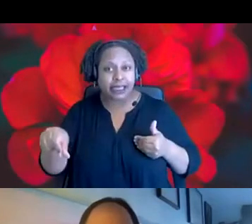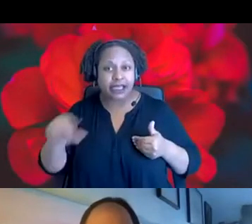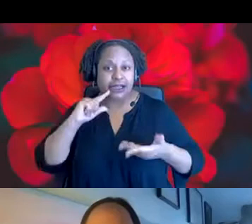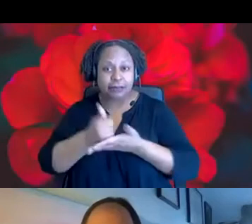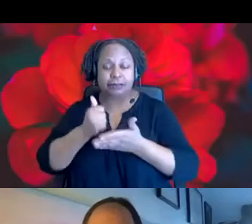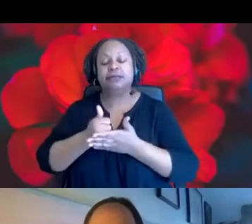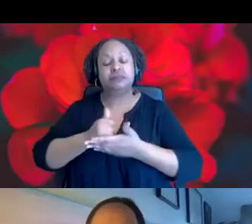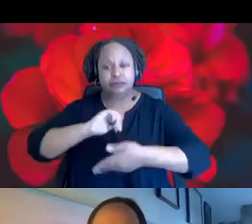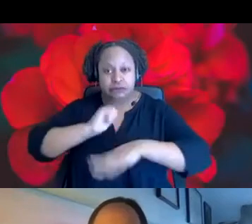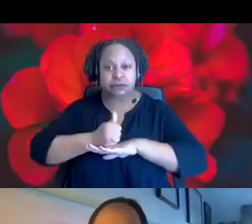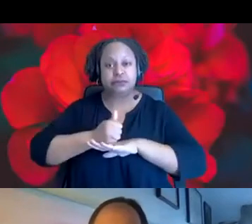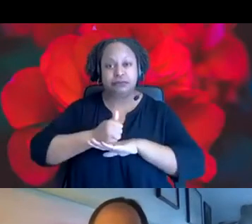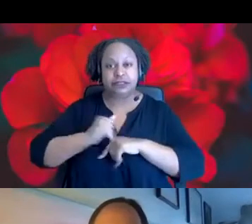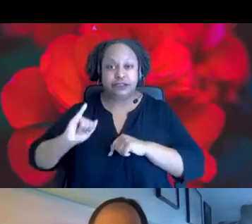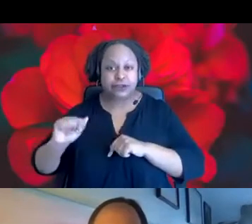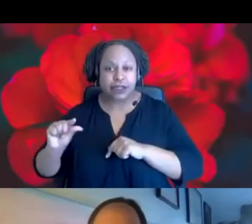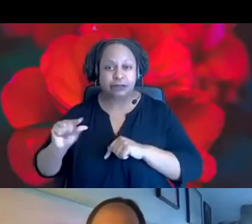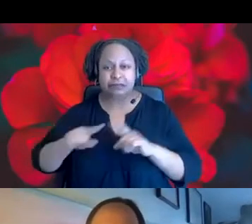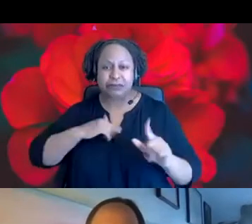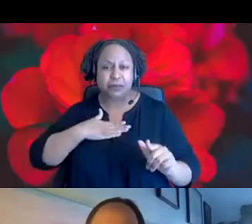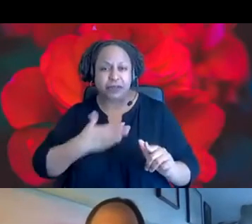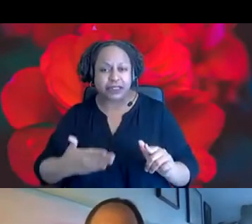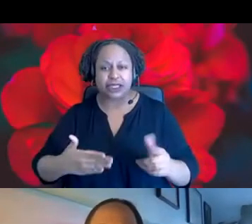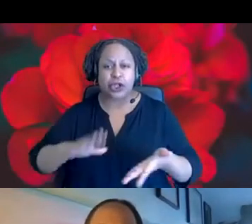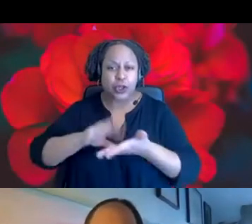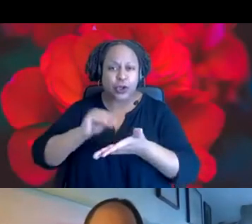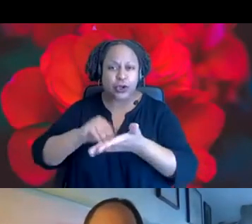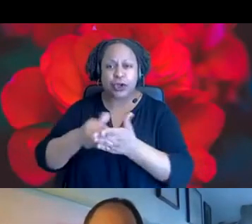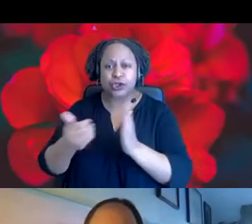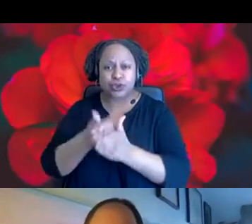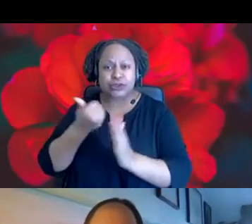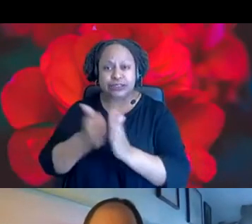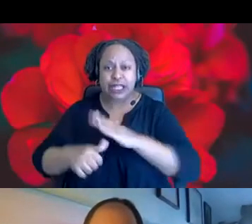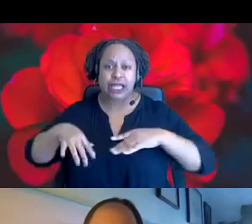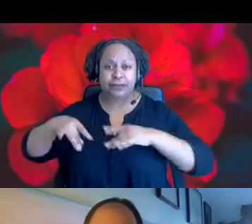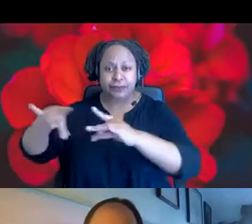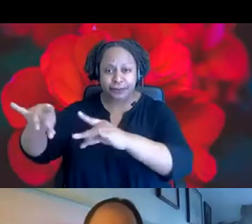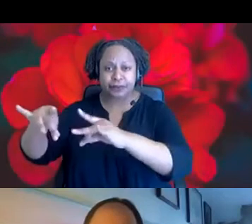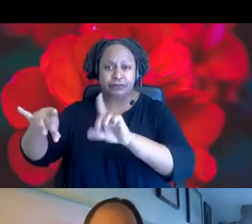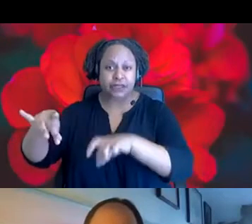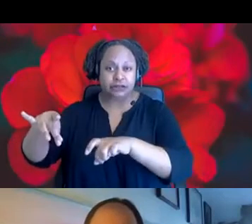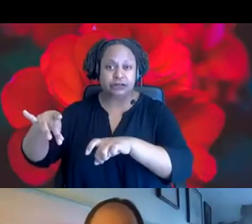am I really able to put in this kind of labor and time into learning an entirely new skill when I have, you know,